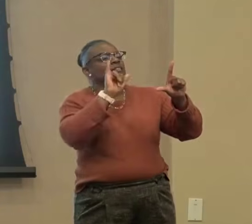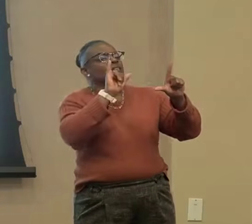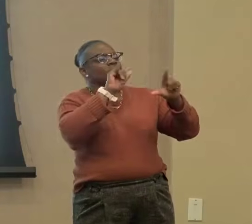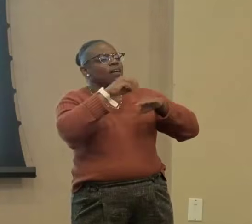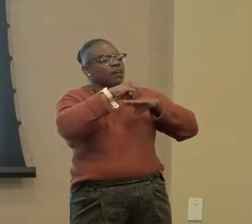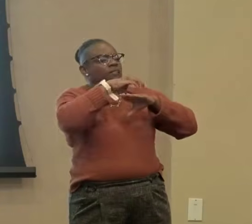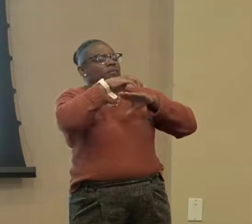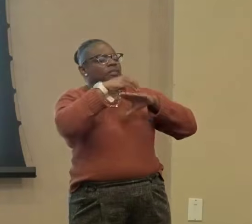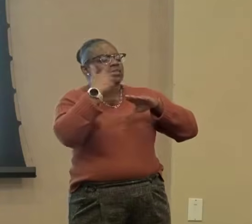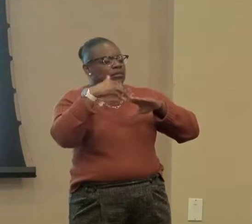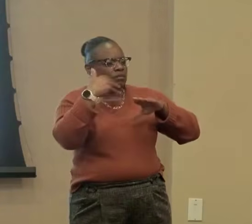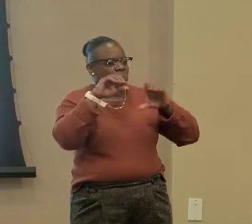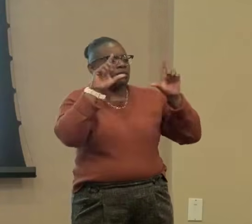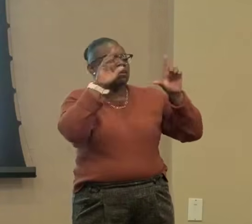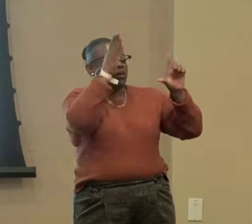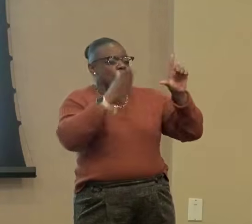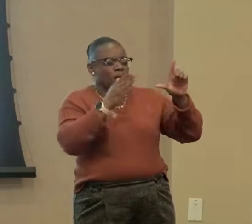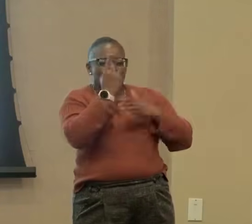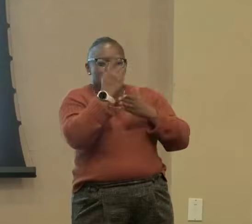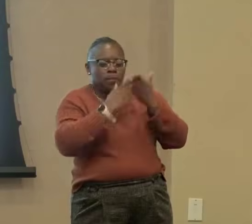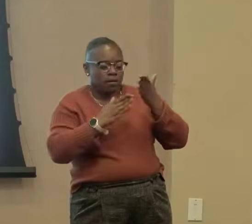those particles. So lichen